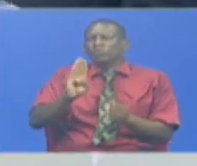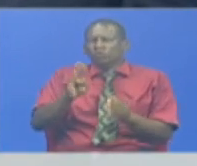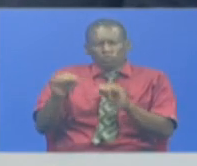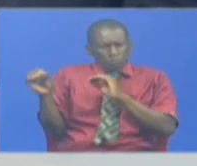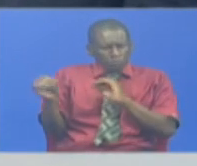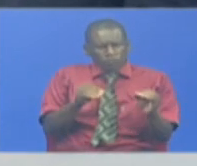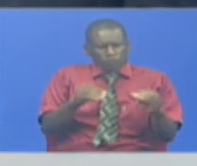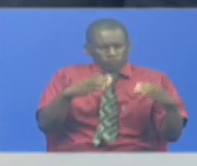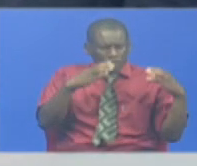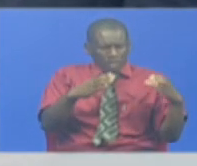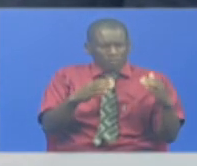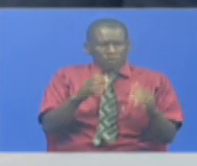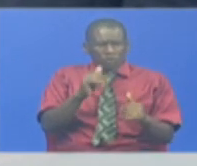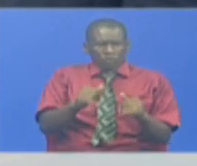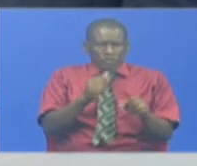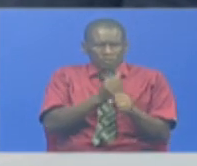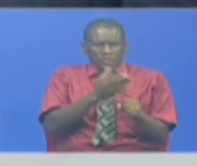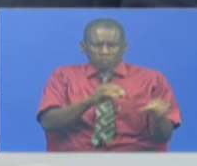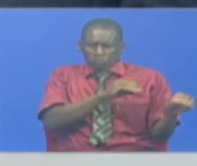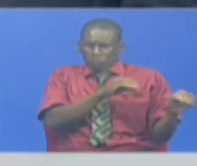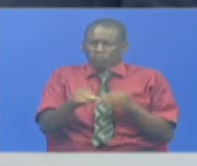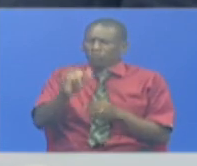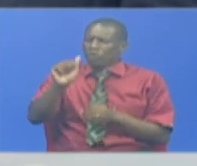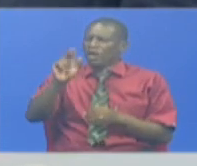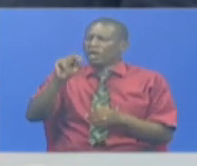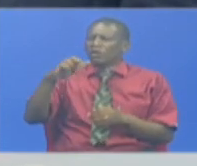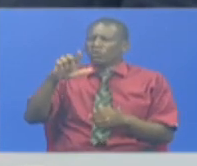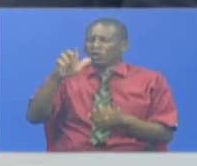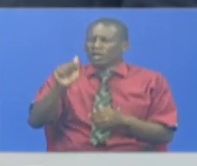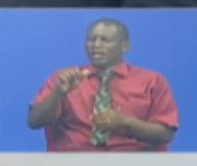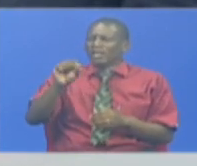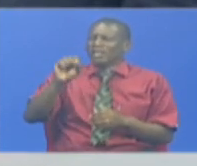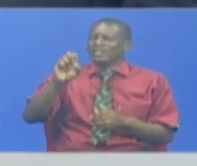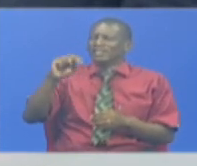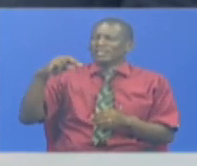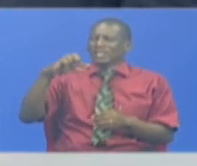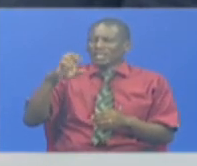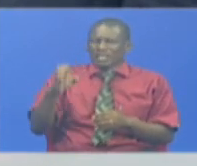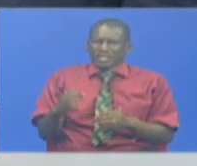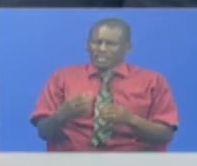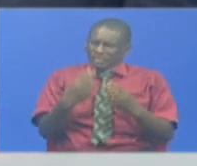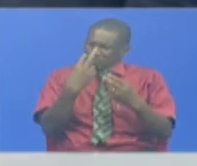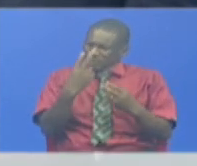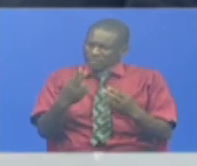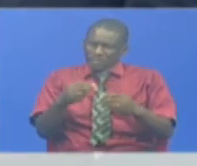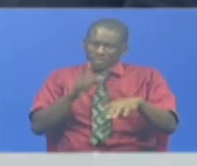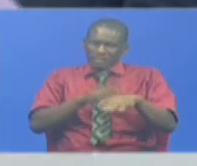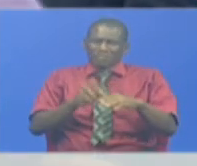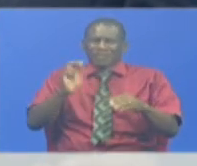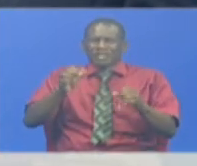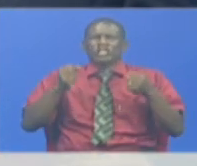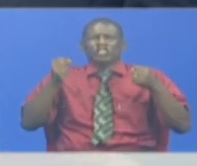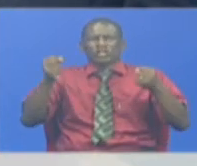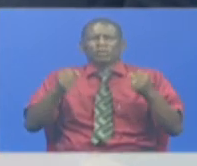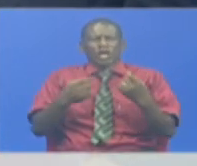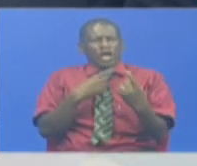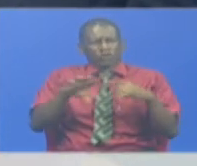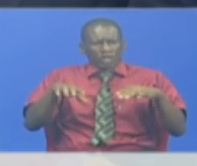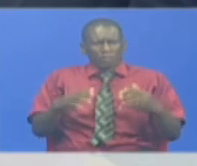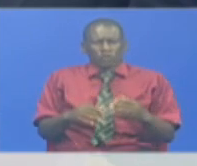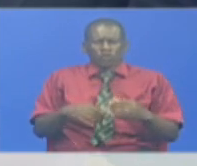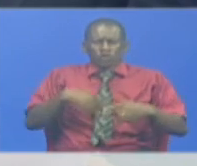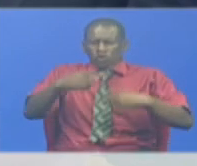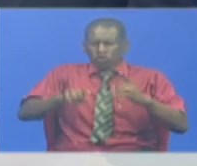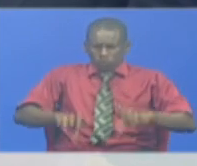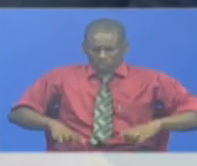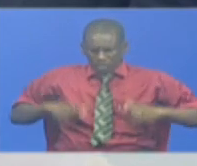move that saw him cross borders to Angola. Tuyisenge looks back at his time with the Kenyan champions and talks about coping with life